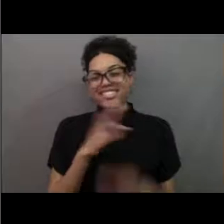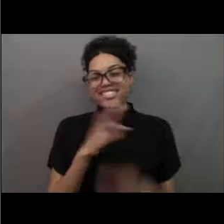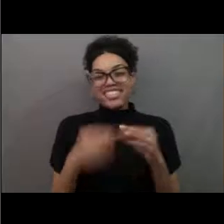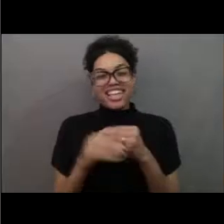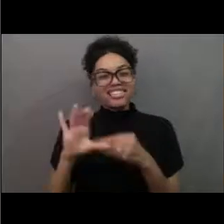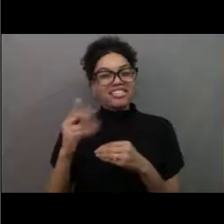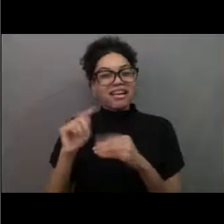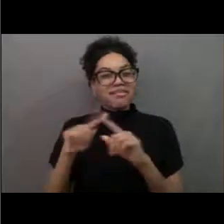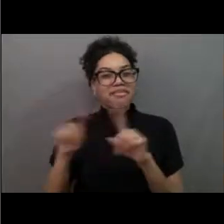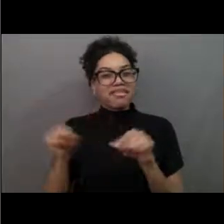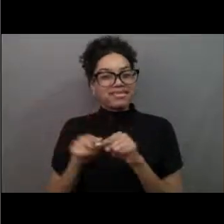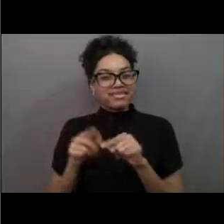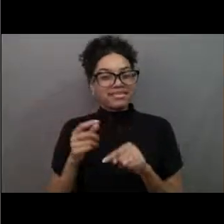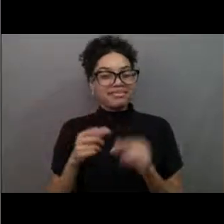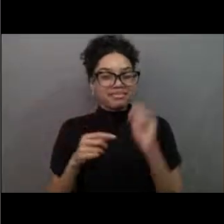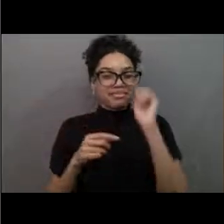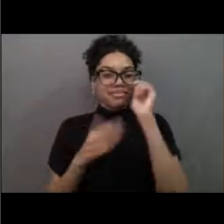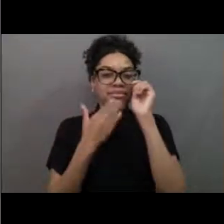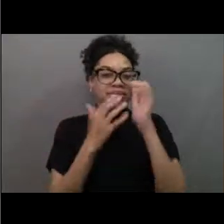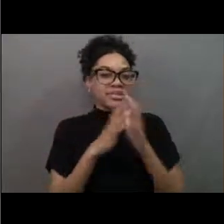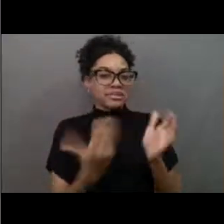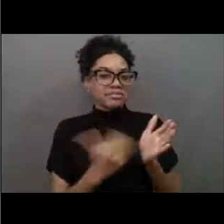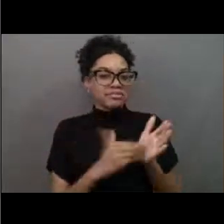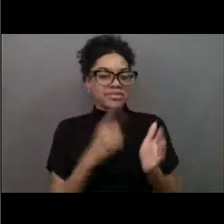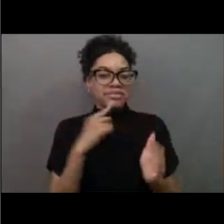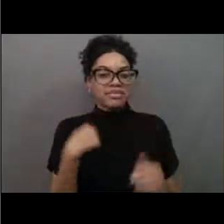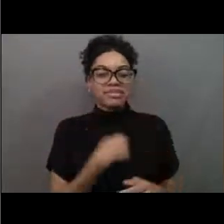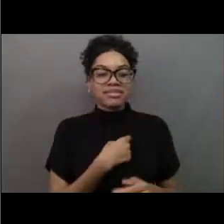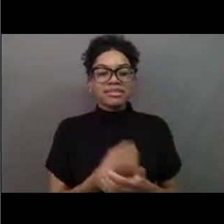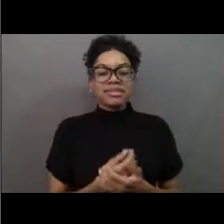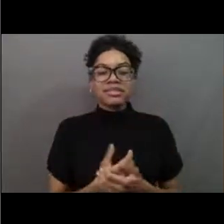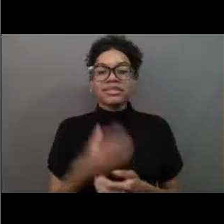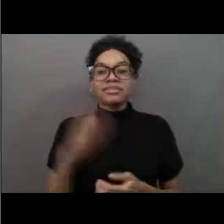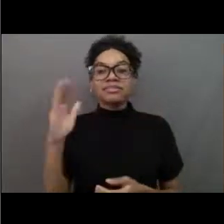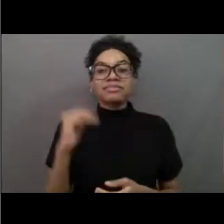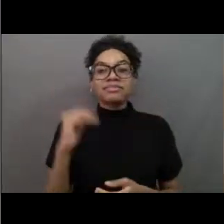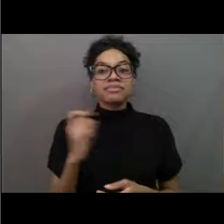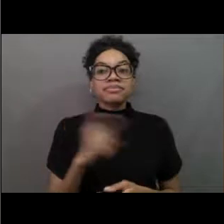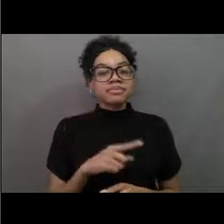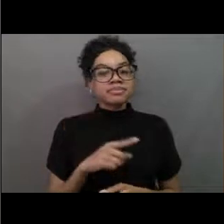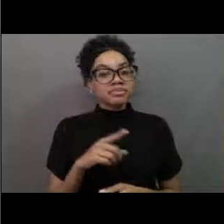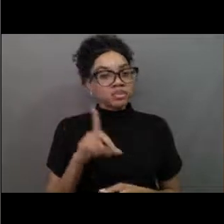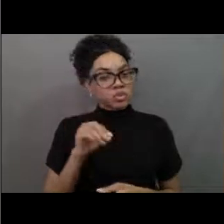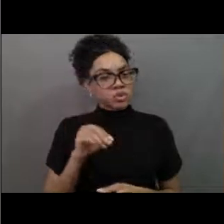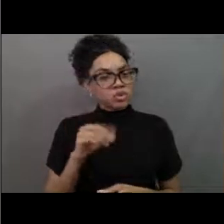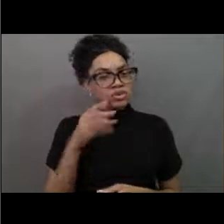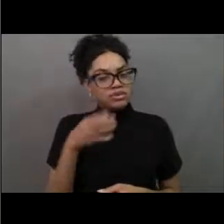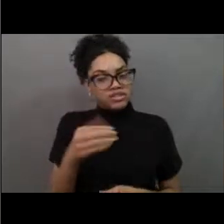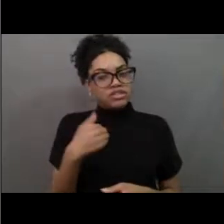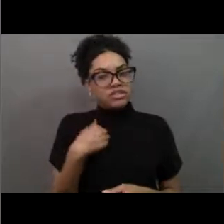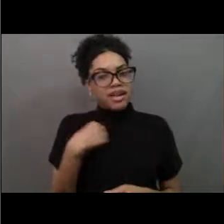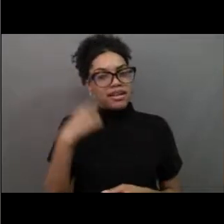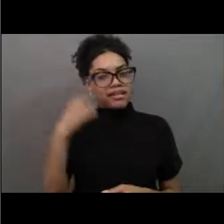case anyone missed it, but thank you for repeating that. And Kamaya wonders, do fish have eyelids?